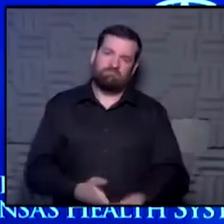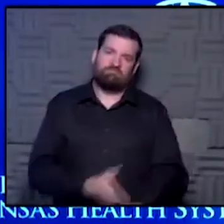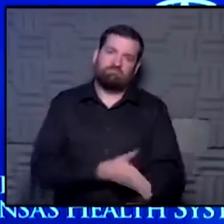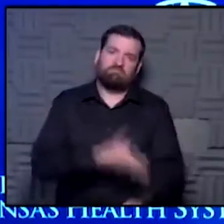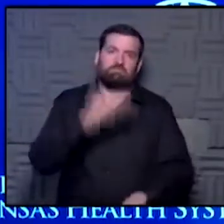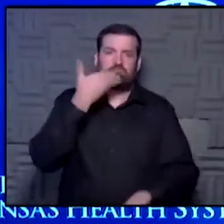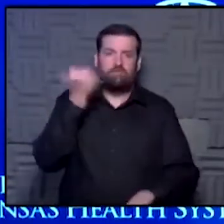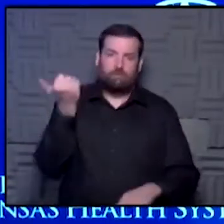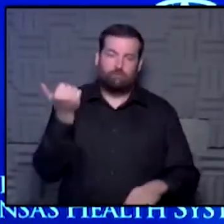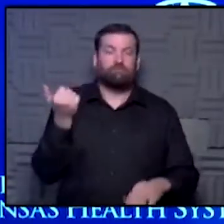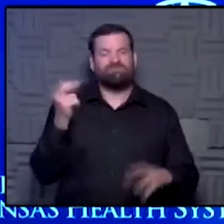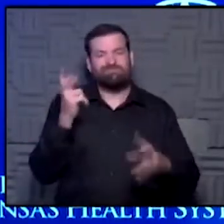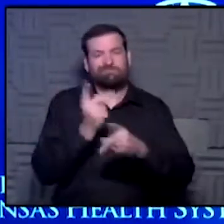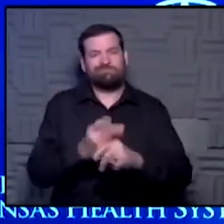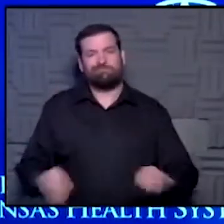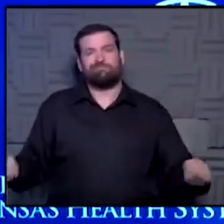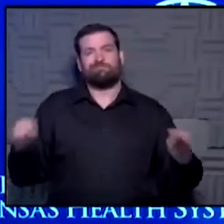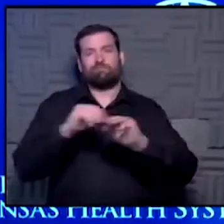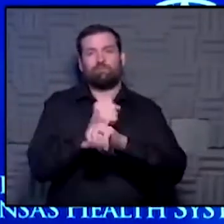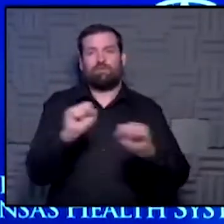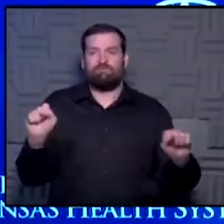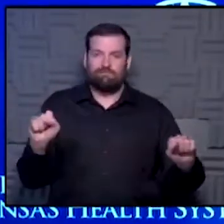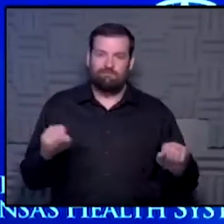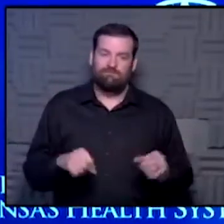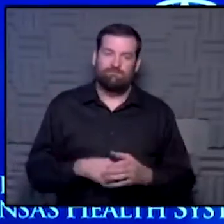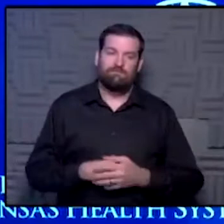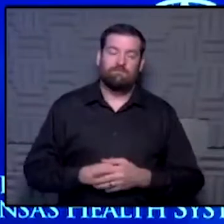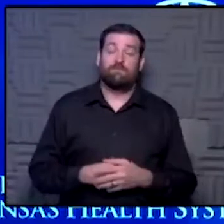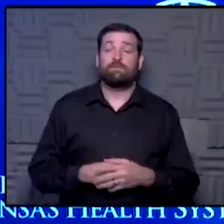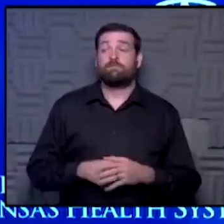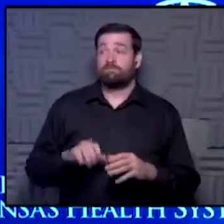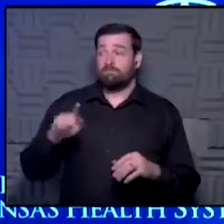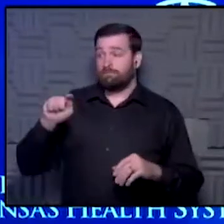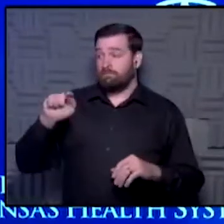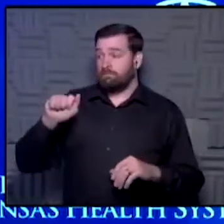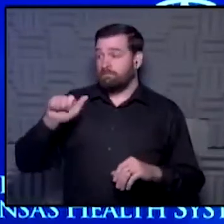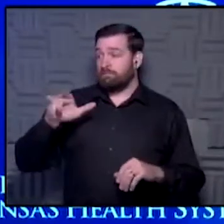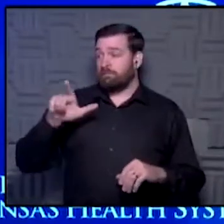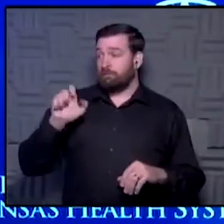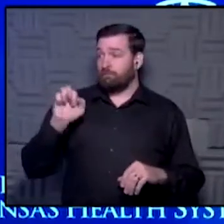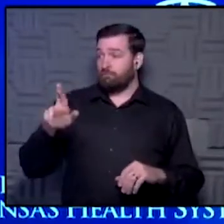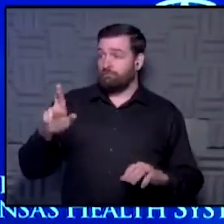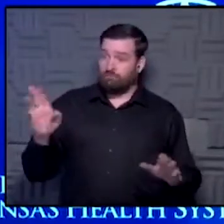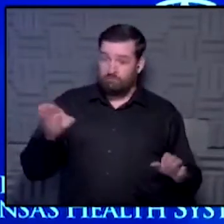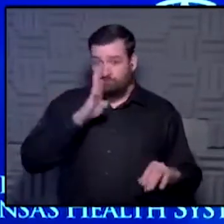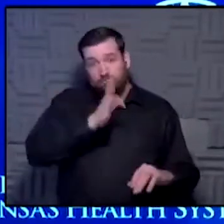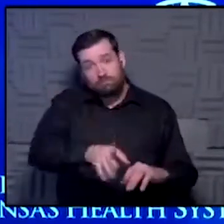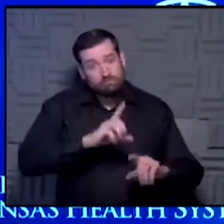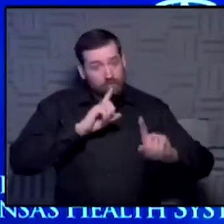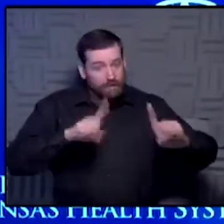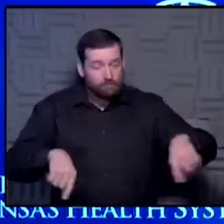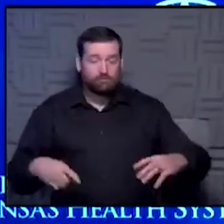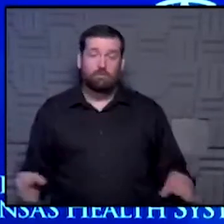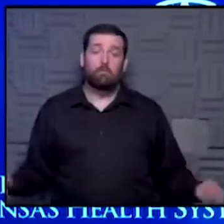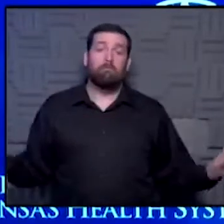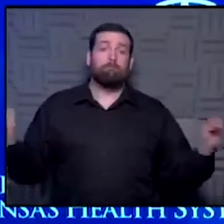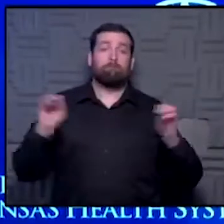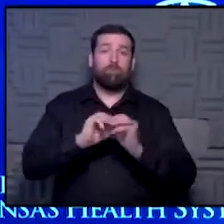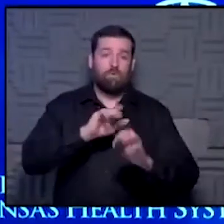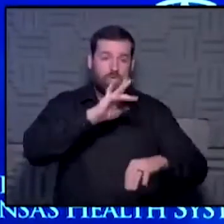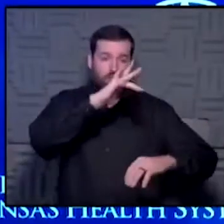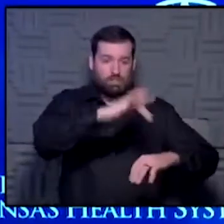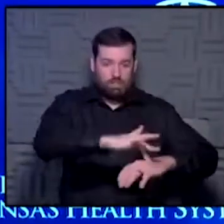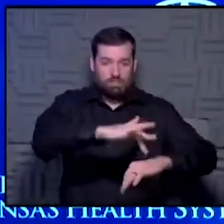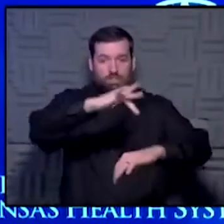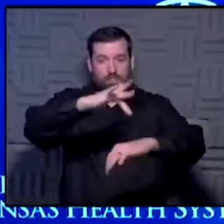then I think we can try and stay safer. So, but I do think, Taylor, to directly answer your question, the more places where a